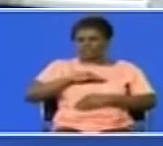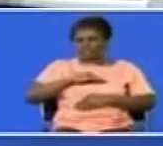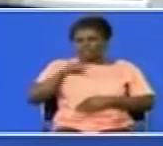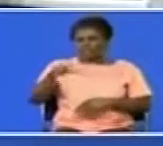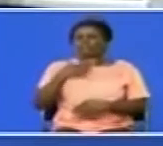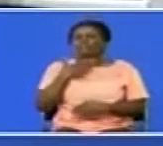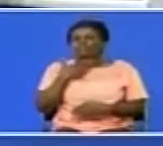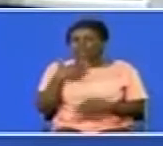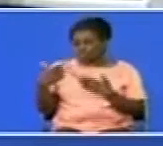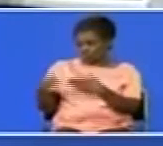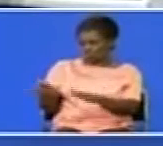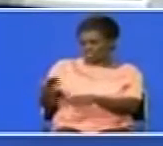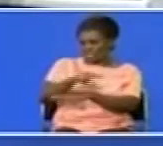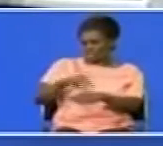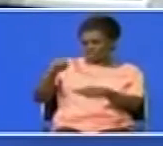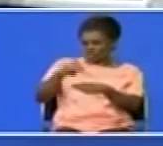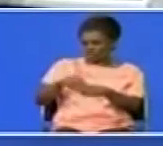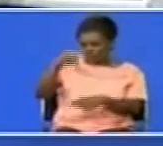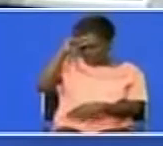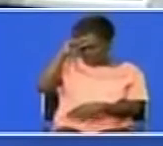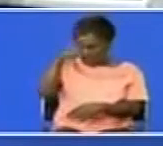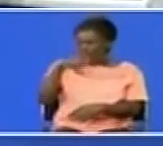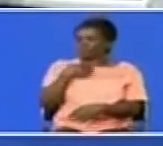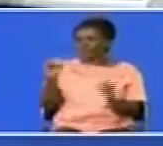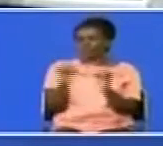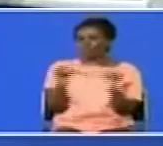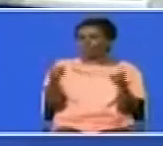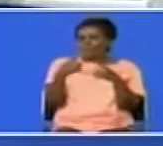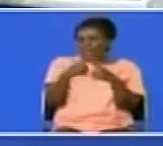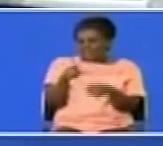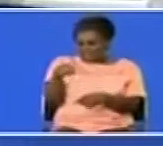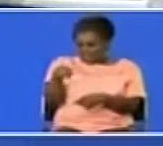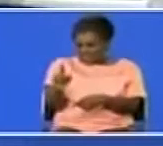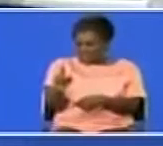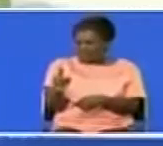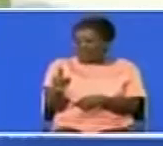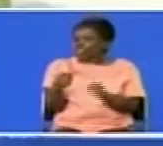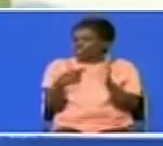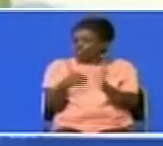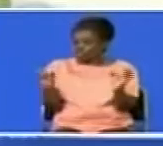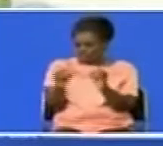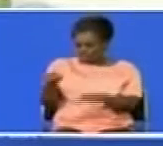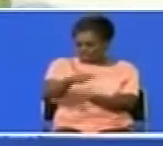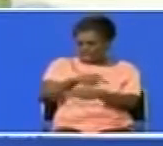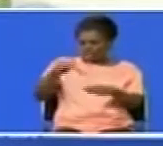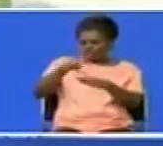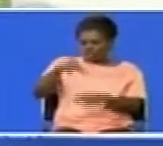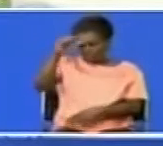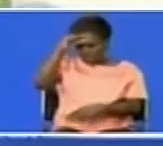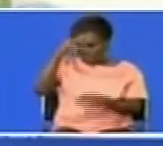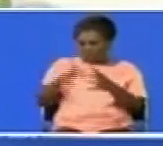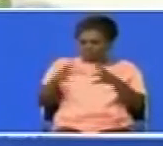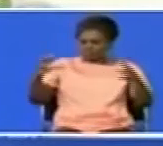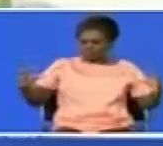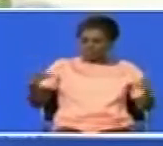lose that debate because national government is very intransigent. But they are not calling out the fact that national government continues to grow as